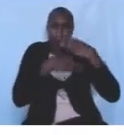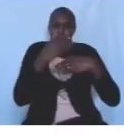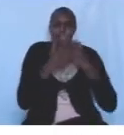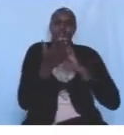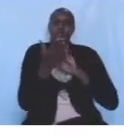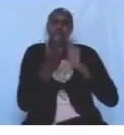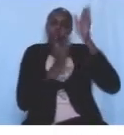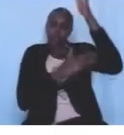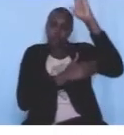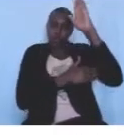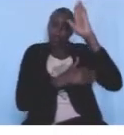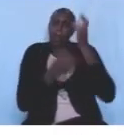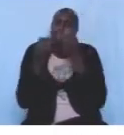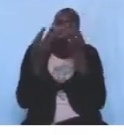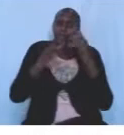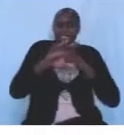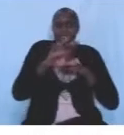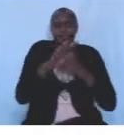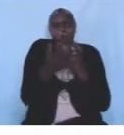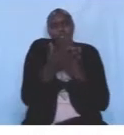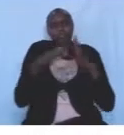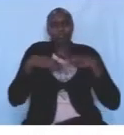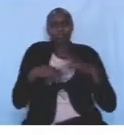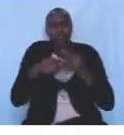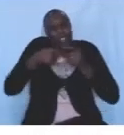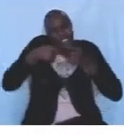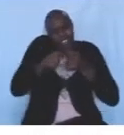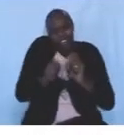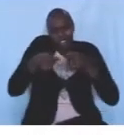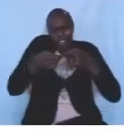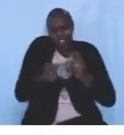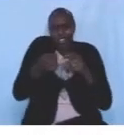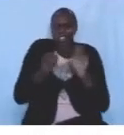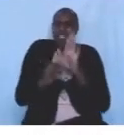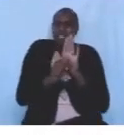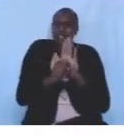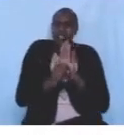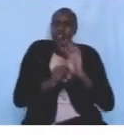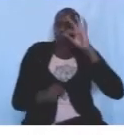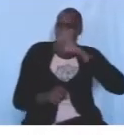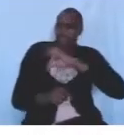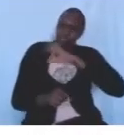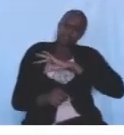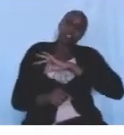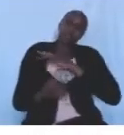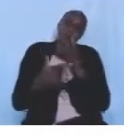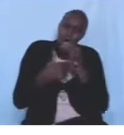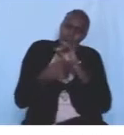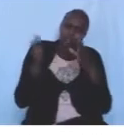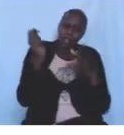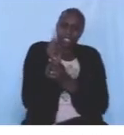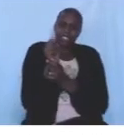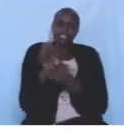of God. Many are the time, most of the people strive to earn or get